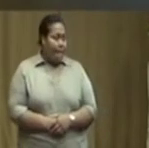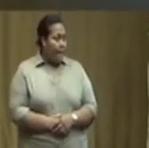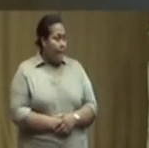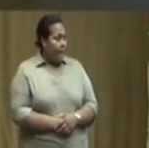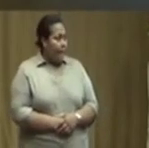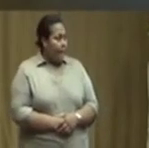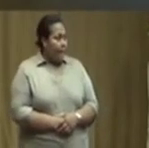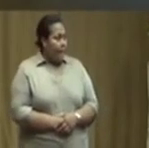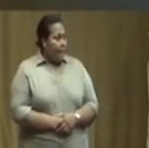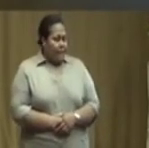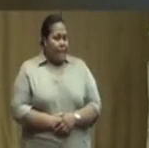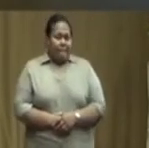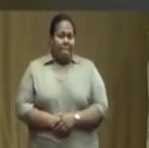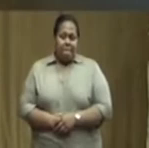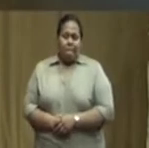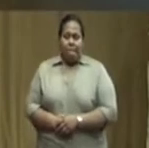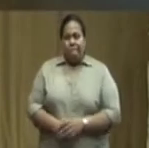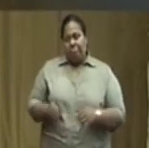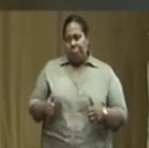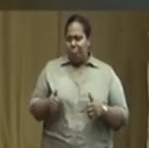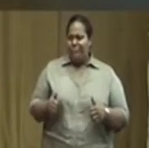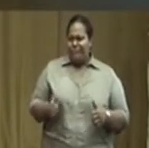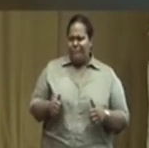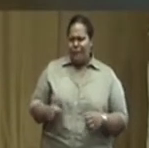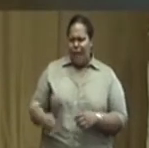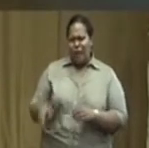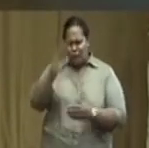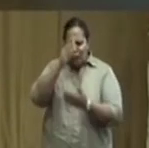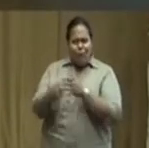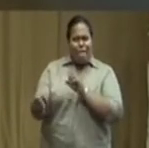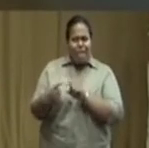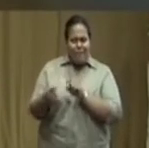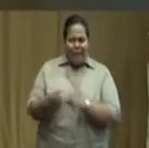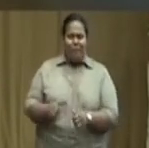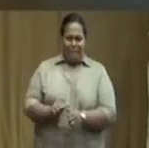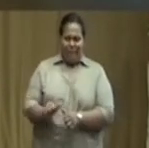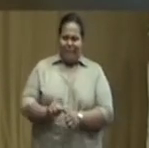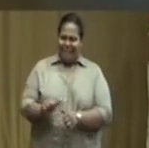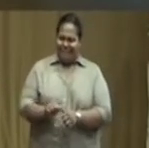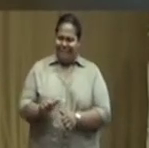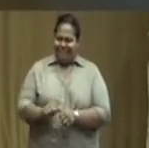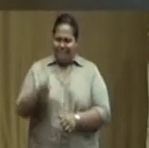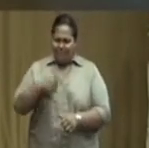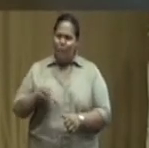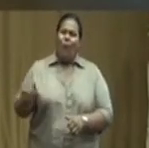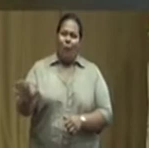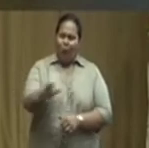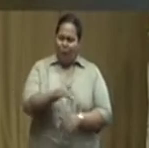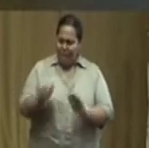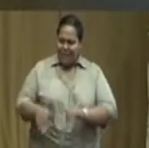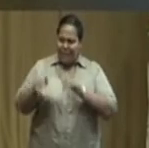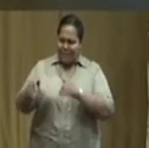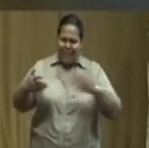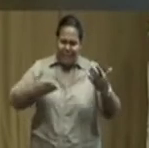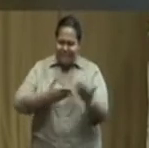And it seems to have worked. The student feedback has got better and better, and several students